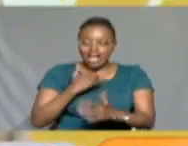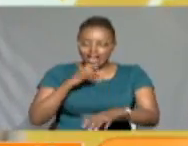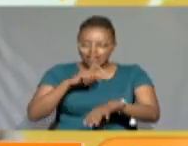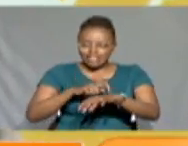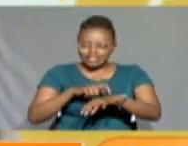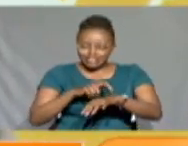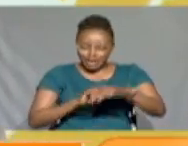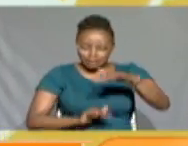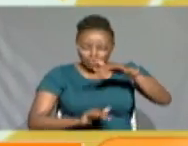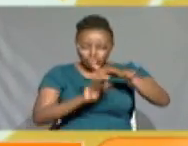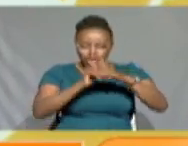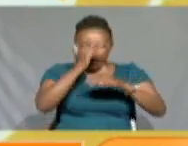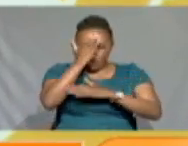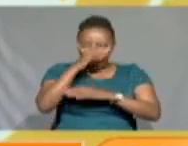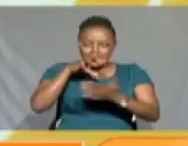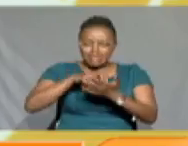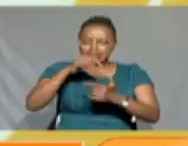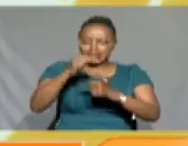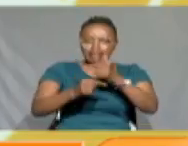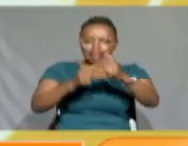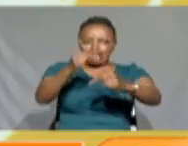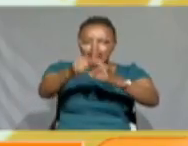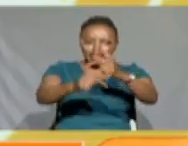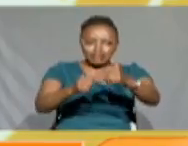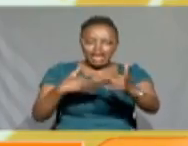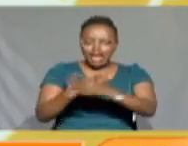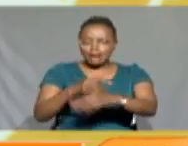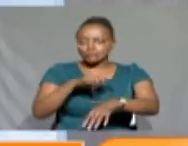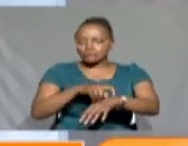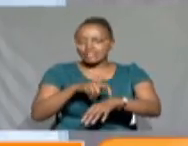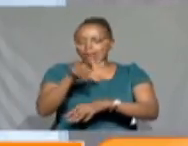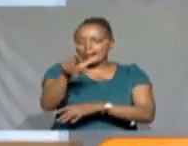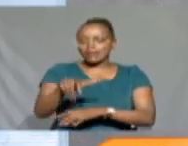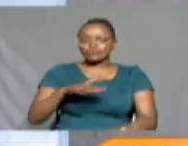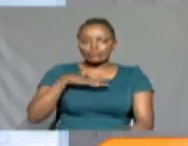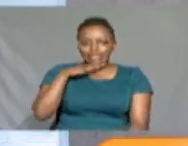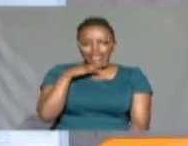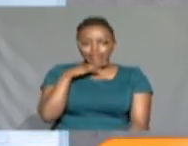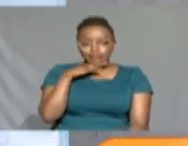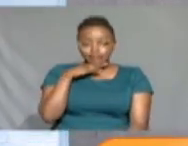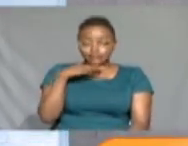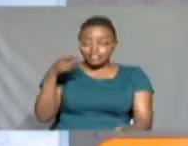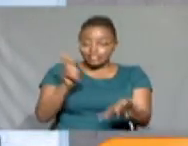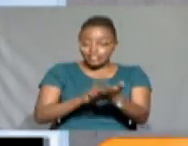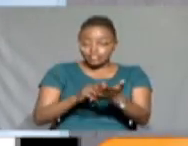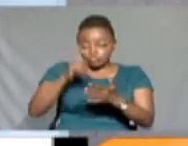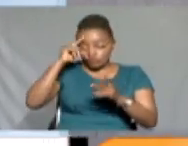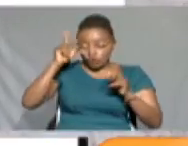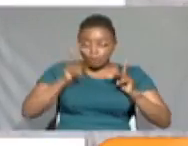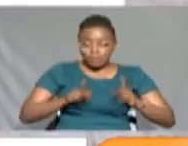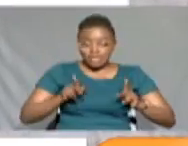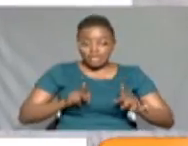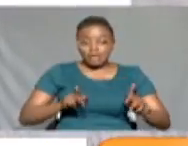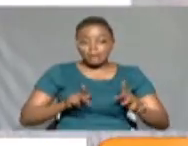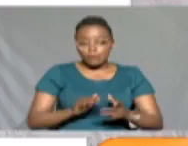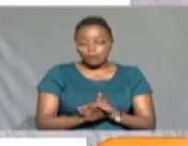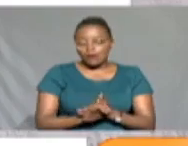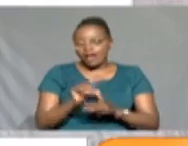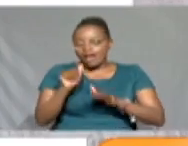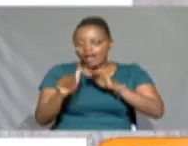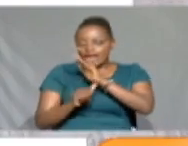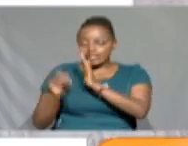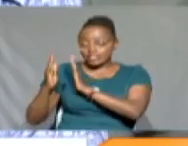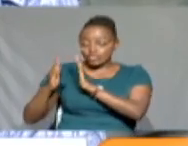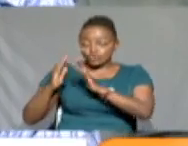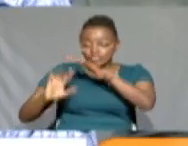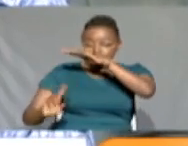that a case does not go on until all the witnesses die. The Office of the Registration of Persons, which falls under the Interior Ministry, headed